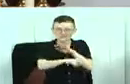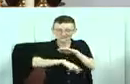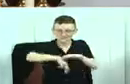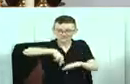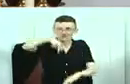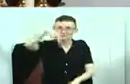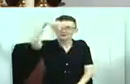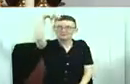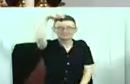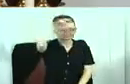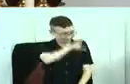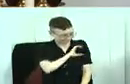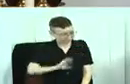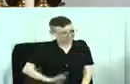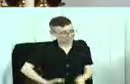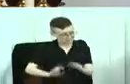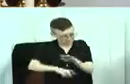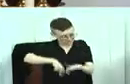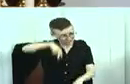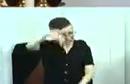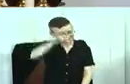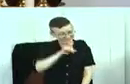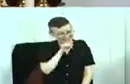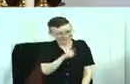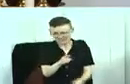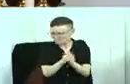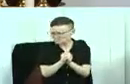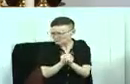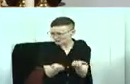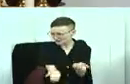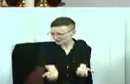is risen indeed. Pray with me.